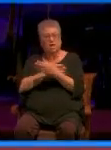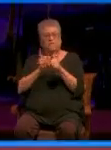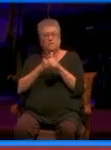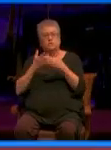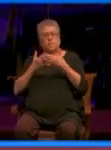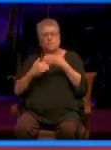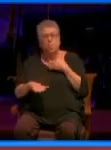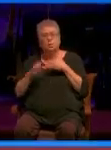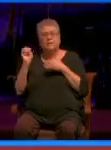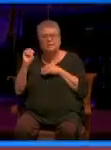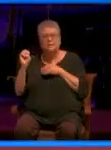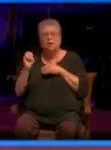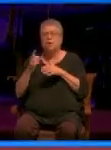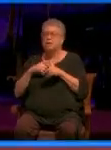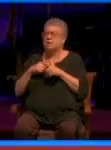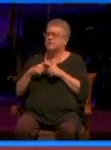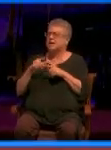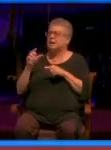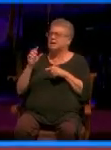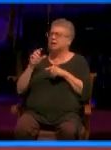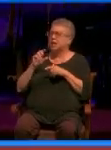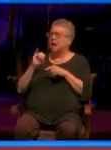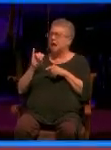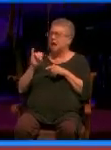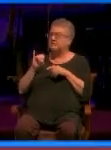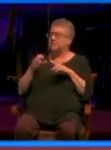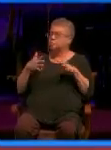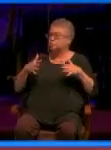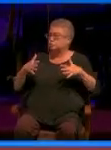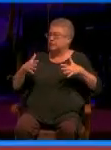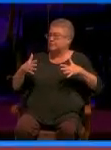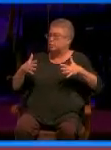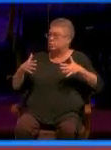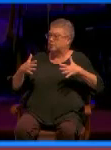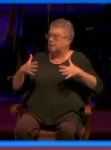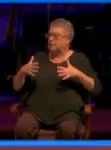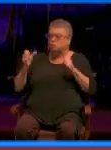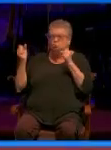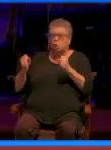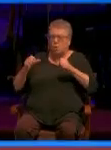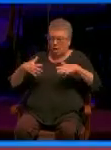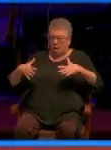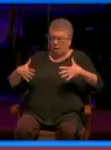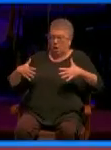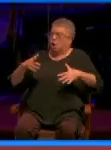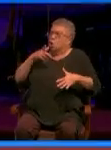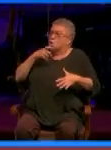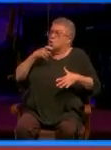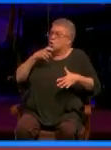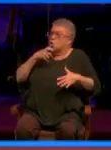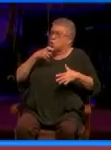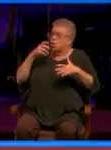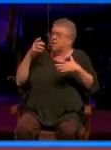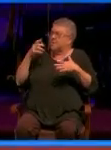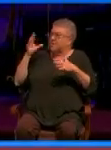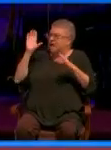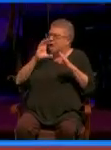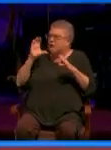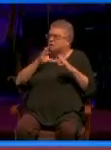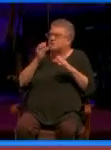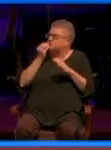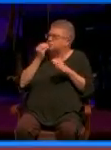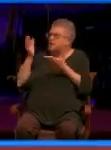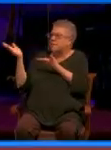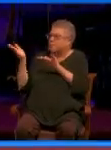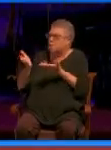firstborn, Esau.' Then Isaac trembled very violently and said, 'Who was it that hunted game and brought it to